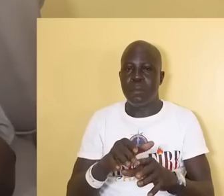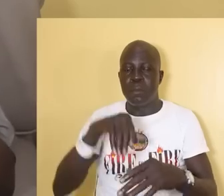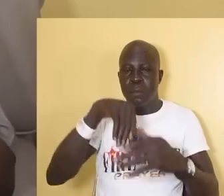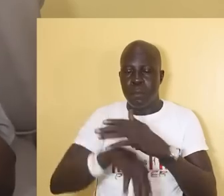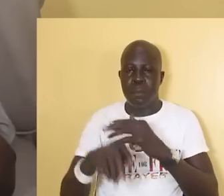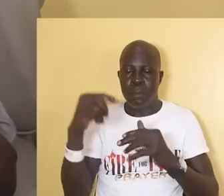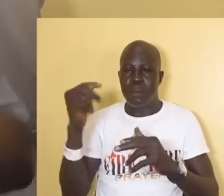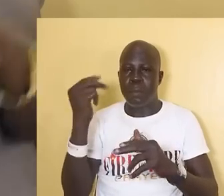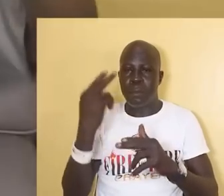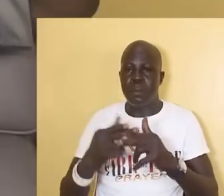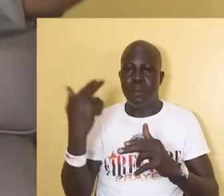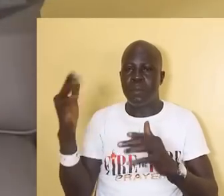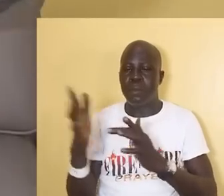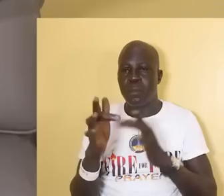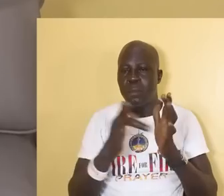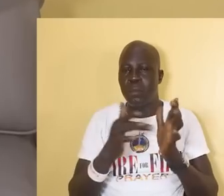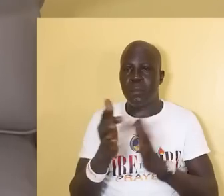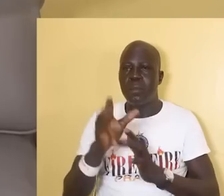of Jesus.